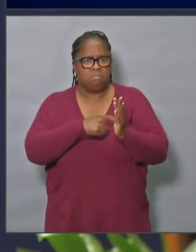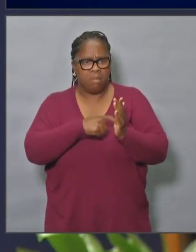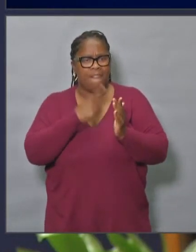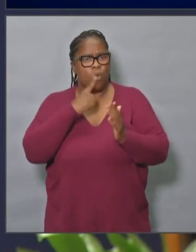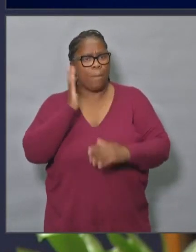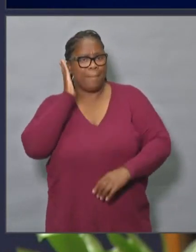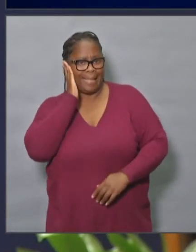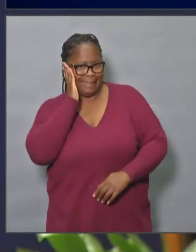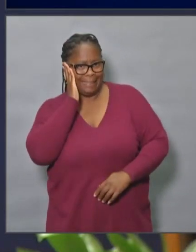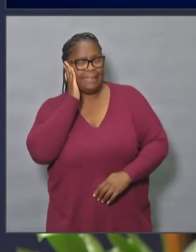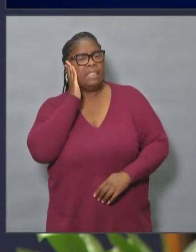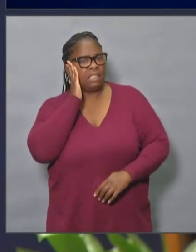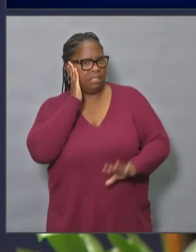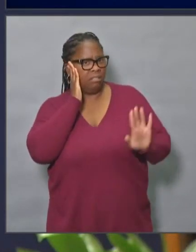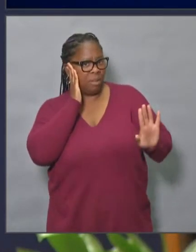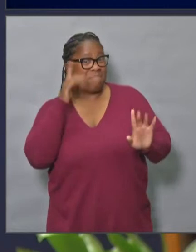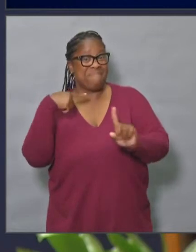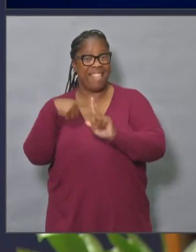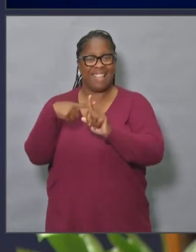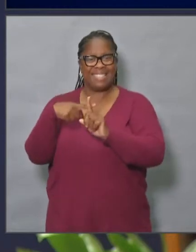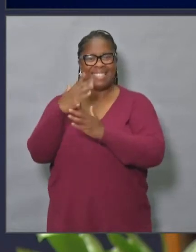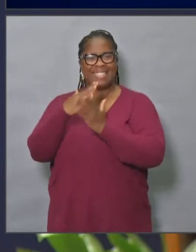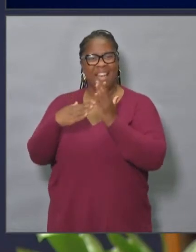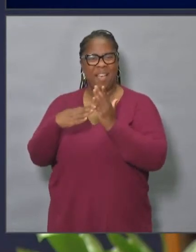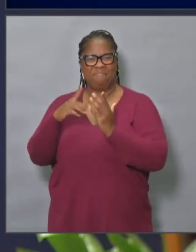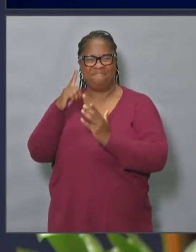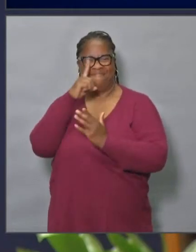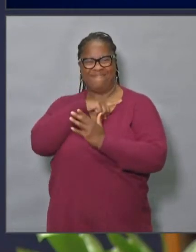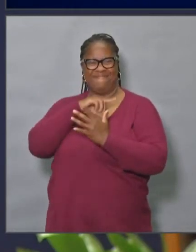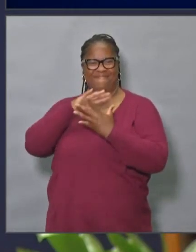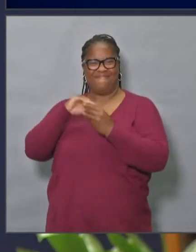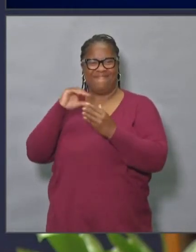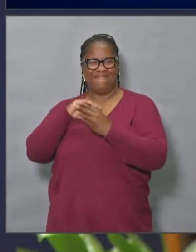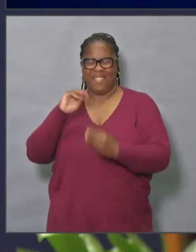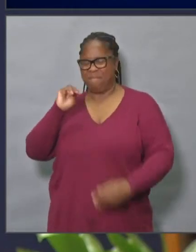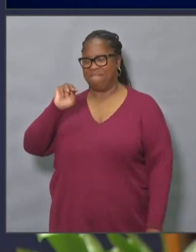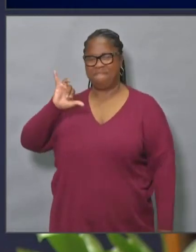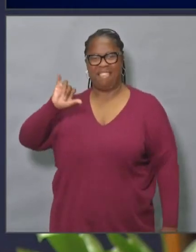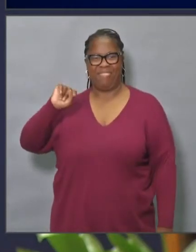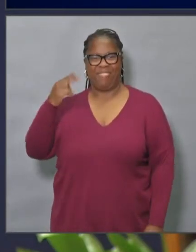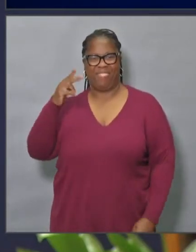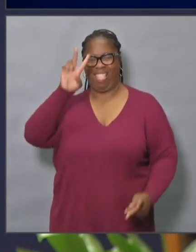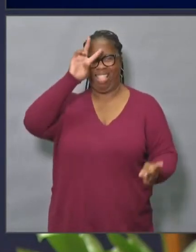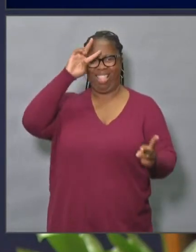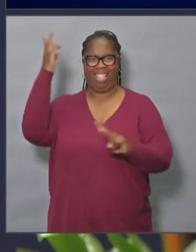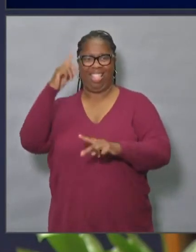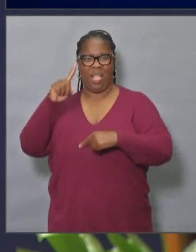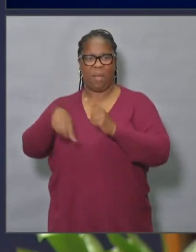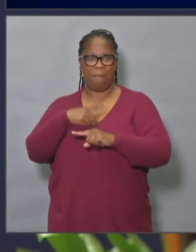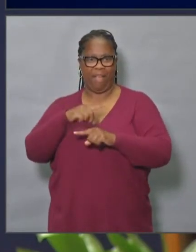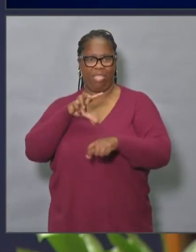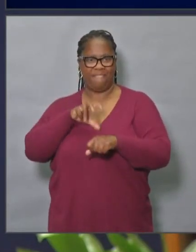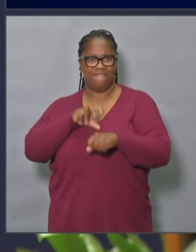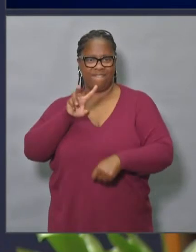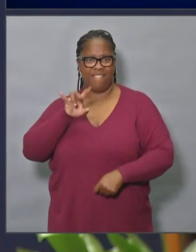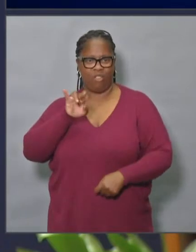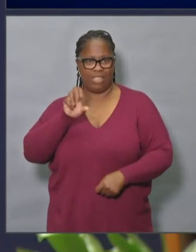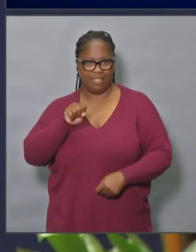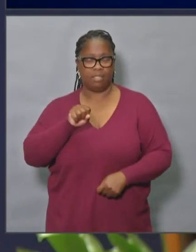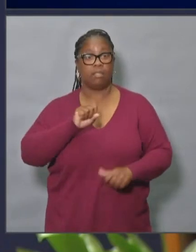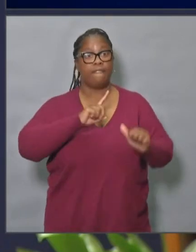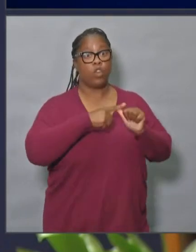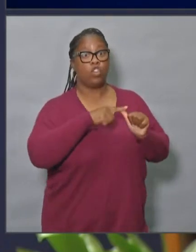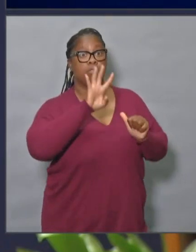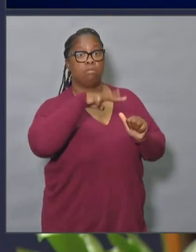then more on some of the myths that I think are out there about how people seem to be viewing this virus and its spread. But first, the model. The